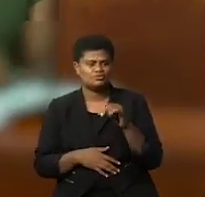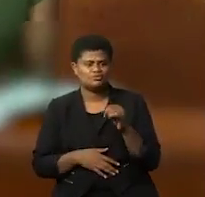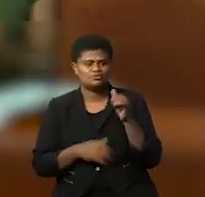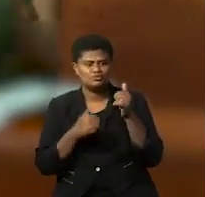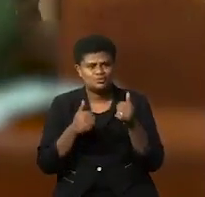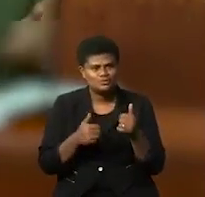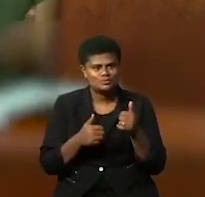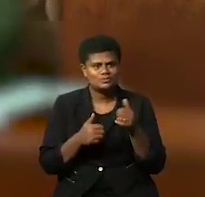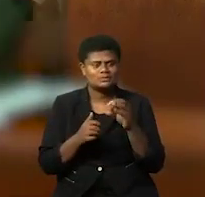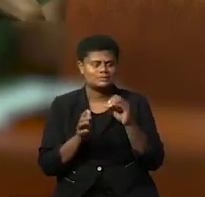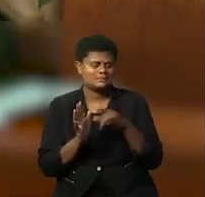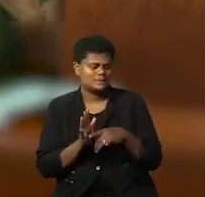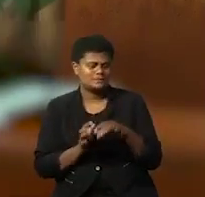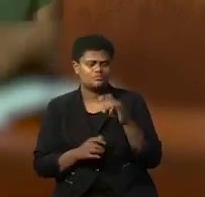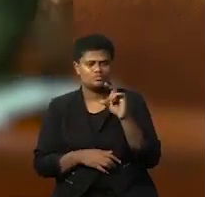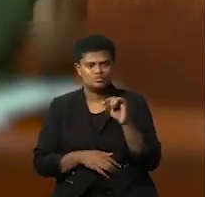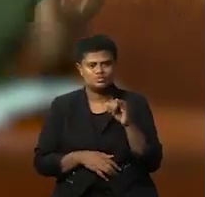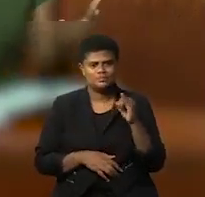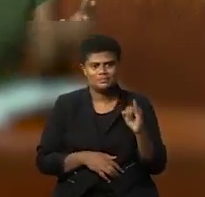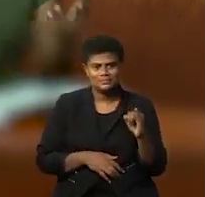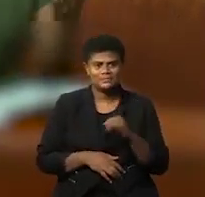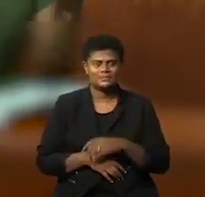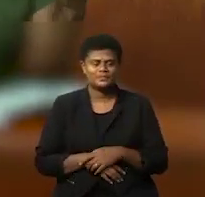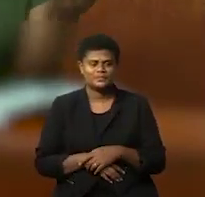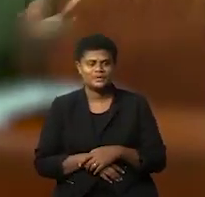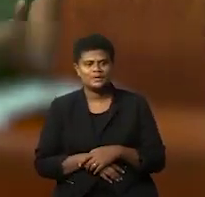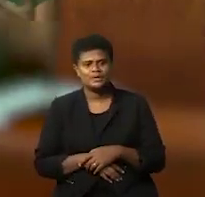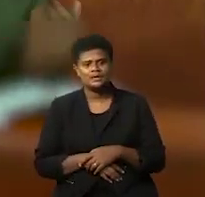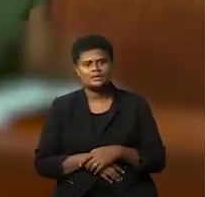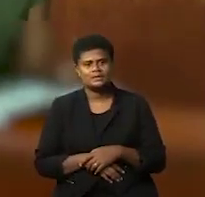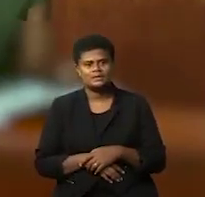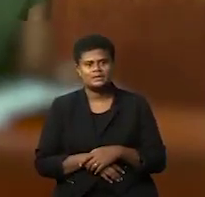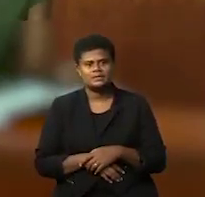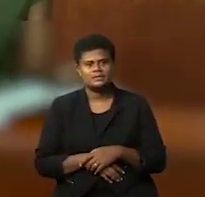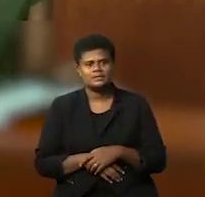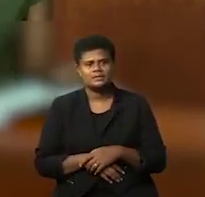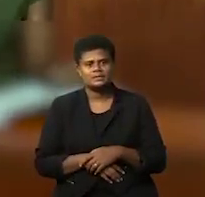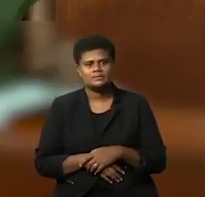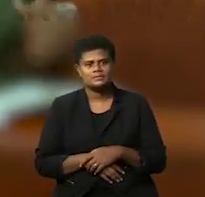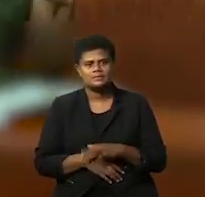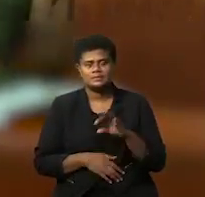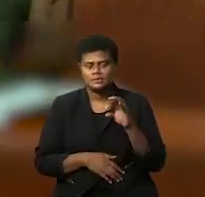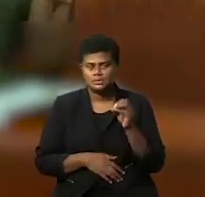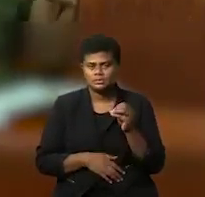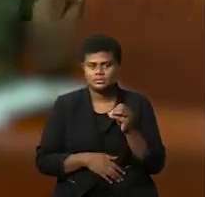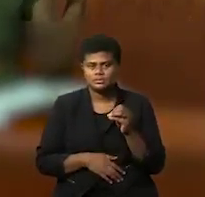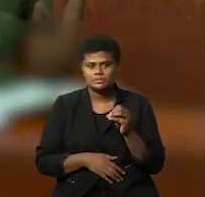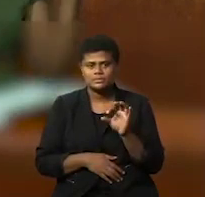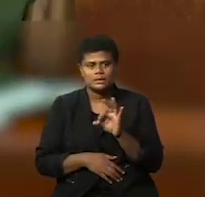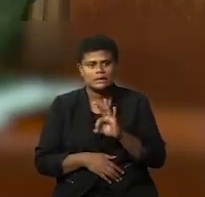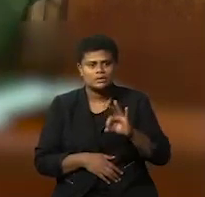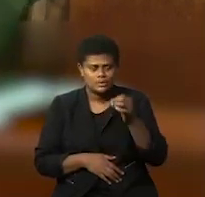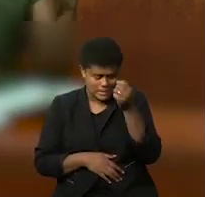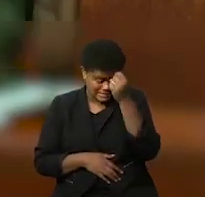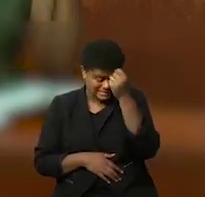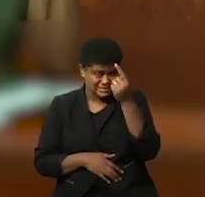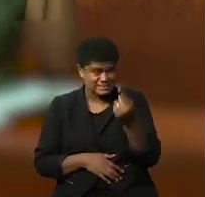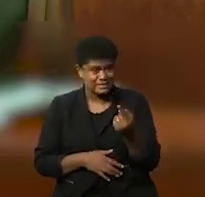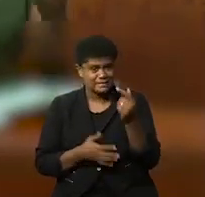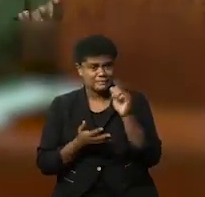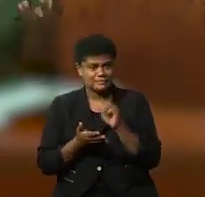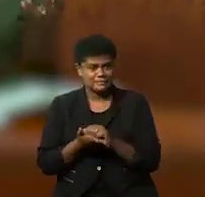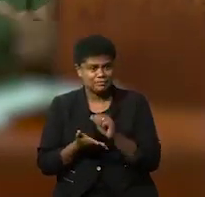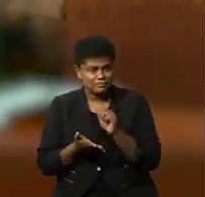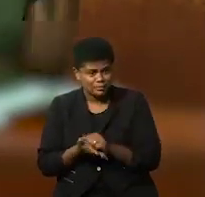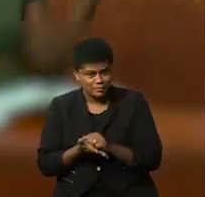no. If I went to God and He would judge me, because I was familiar of the worldly way of judgment. Mm. Not necessarily. I didn't really perceive the heavenly